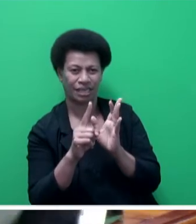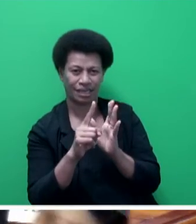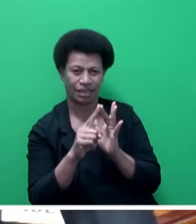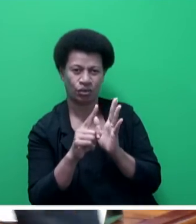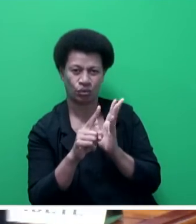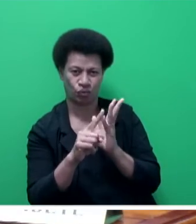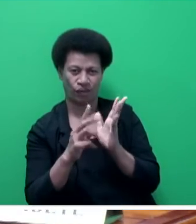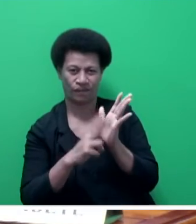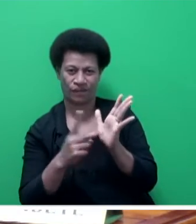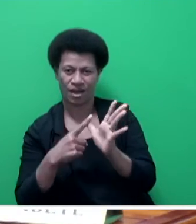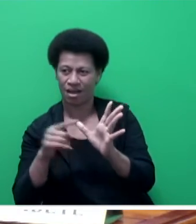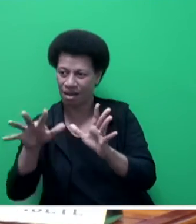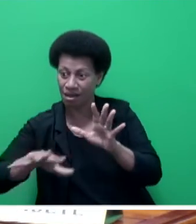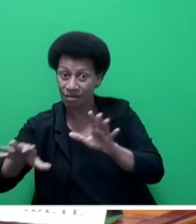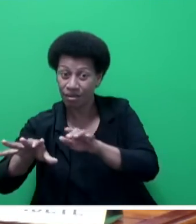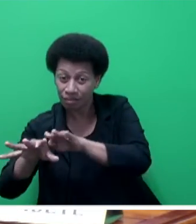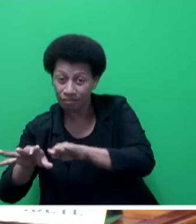to Lautoka.